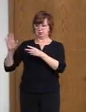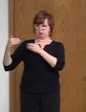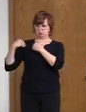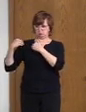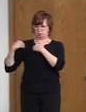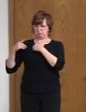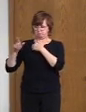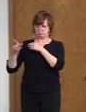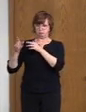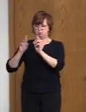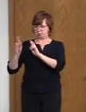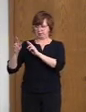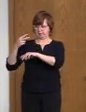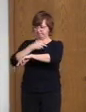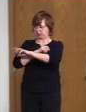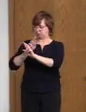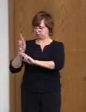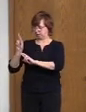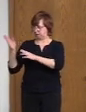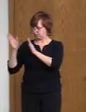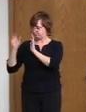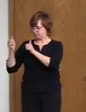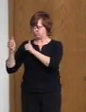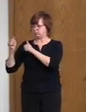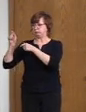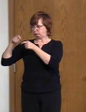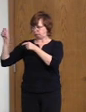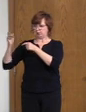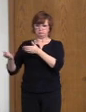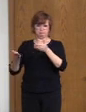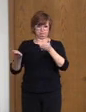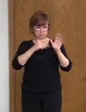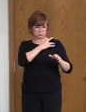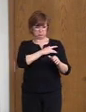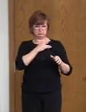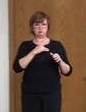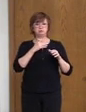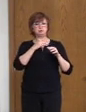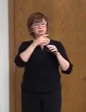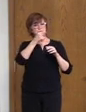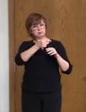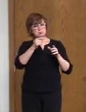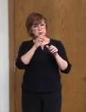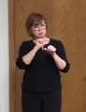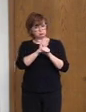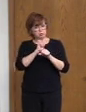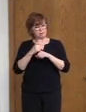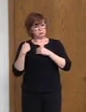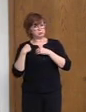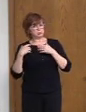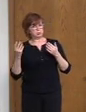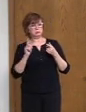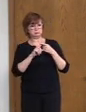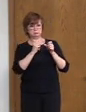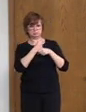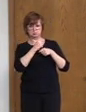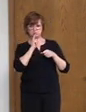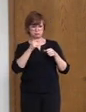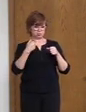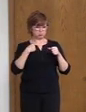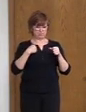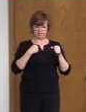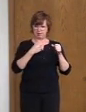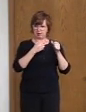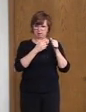possible. Our provincial government's job is to ensure that our provincial health system has all of the resources that it needs to